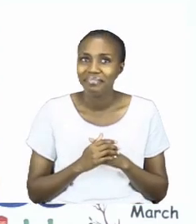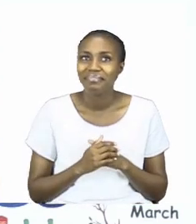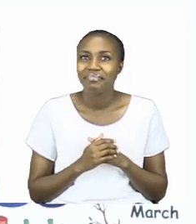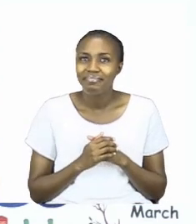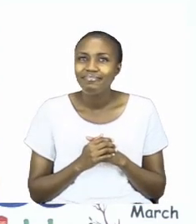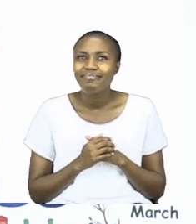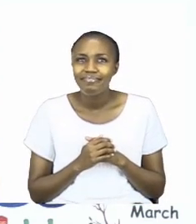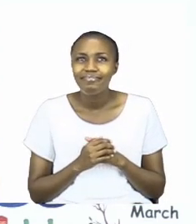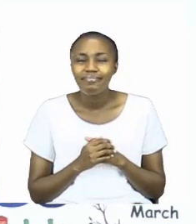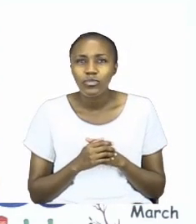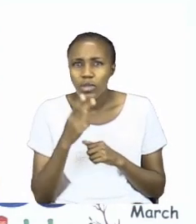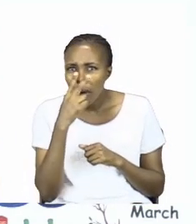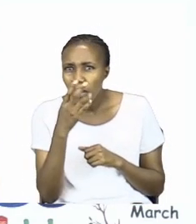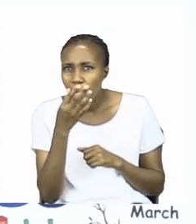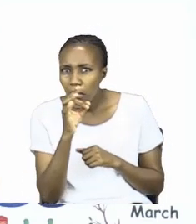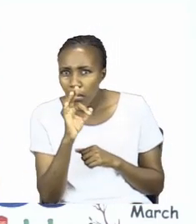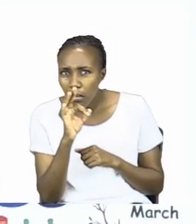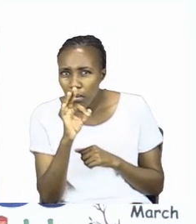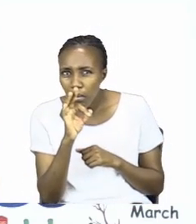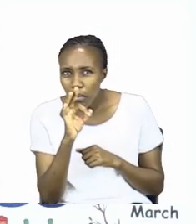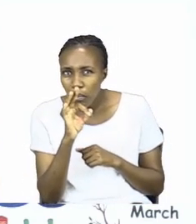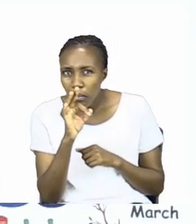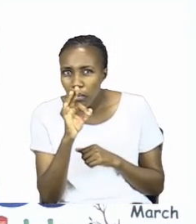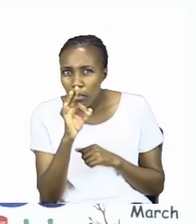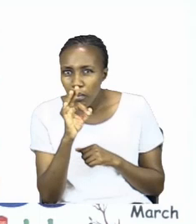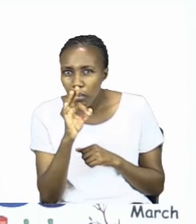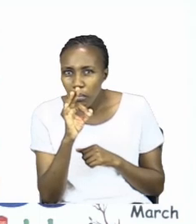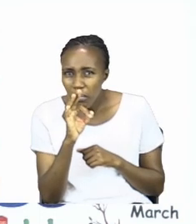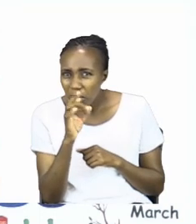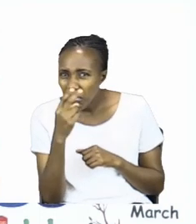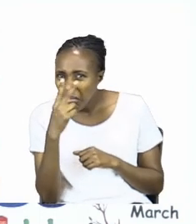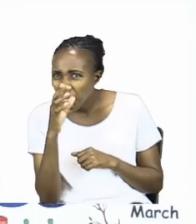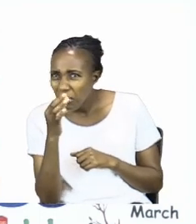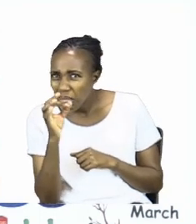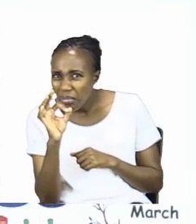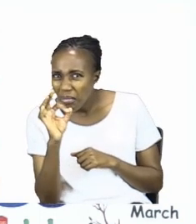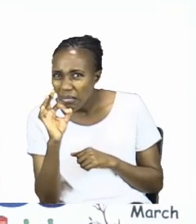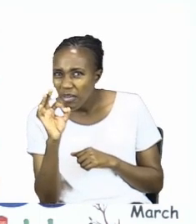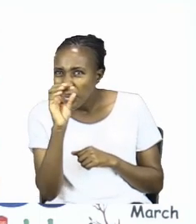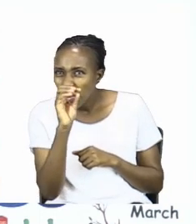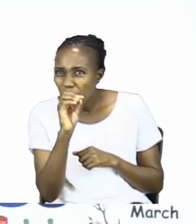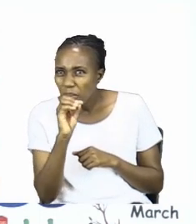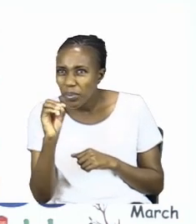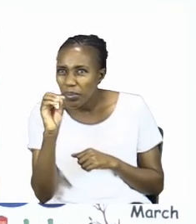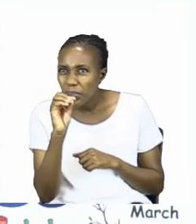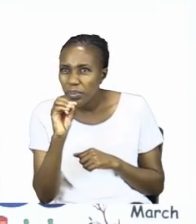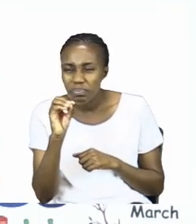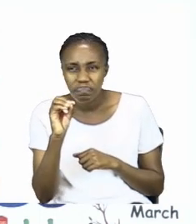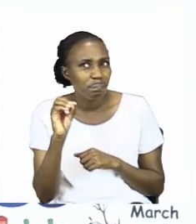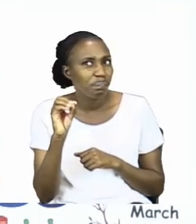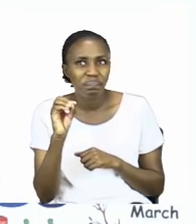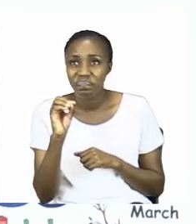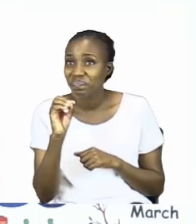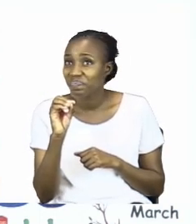at 9. So, are there any numbers for tens friends that